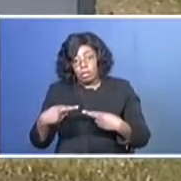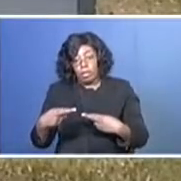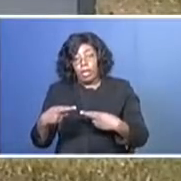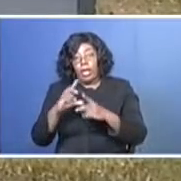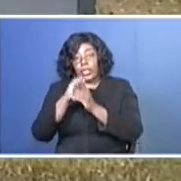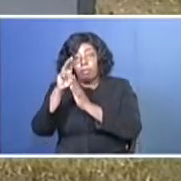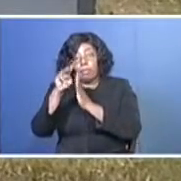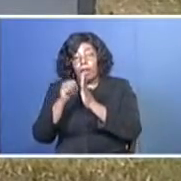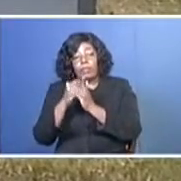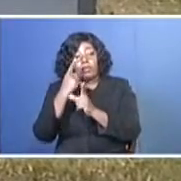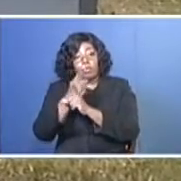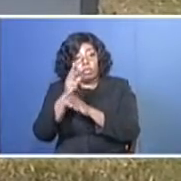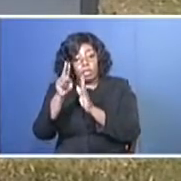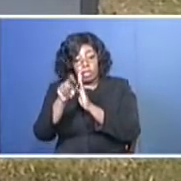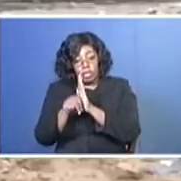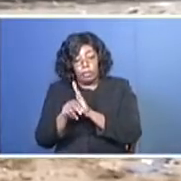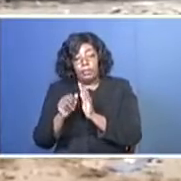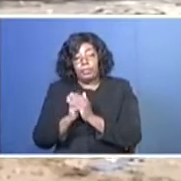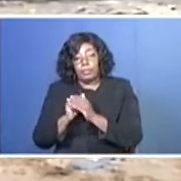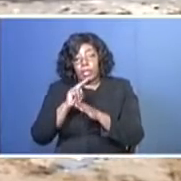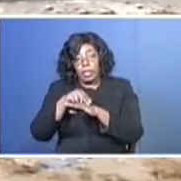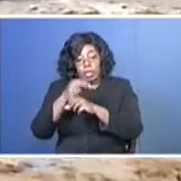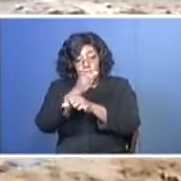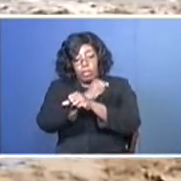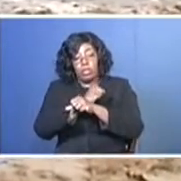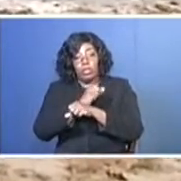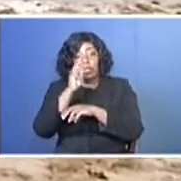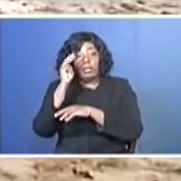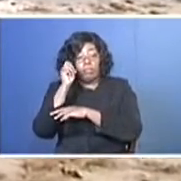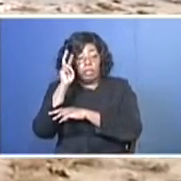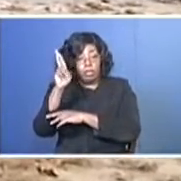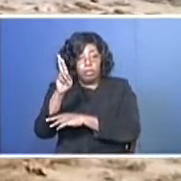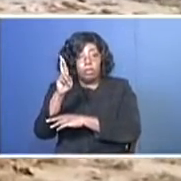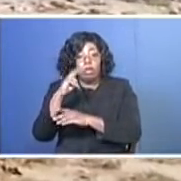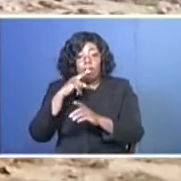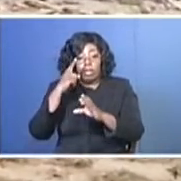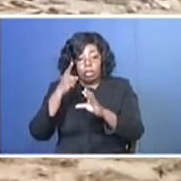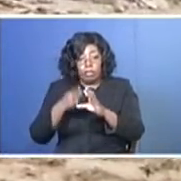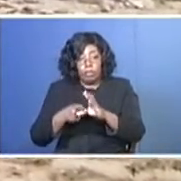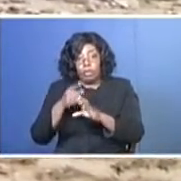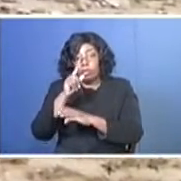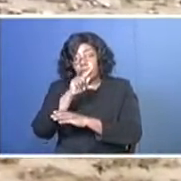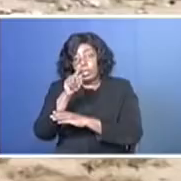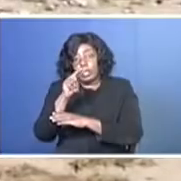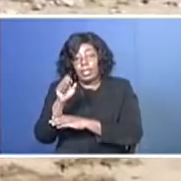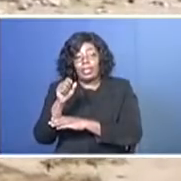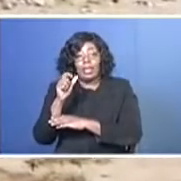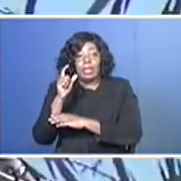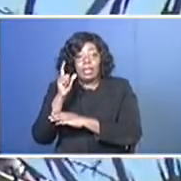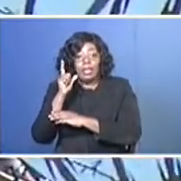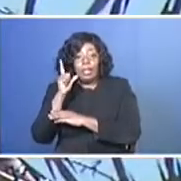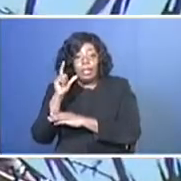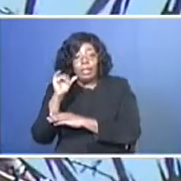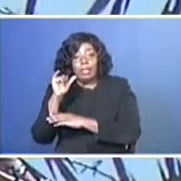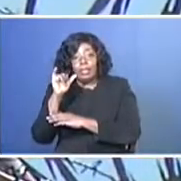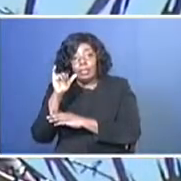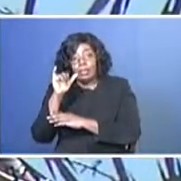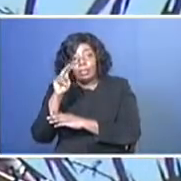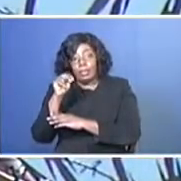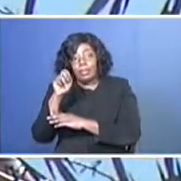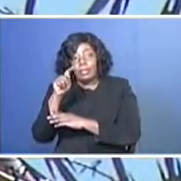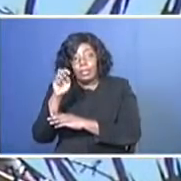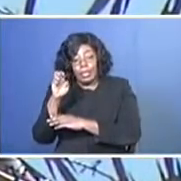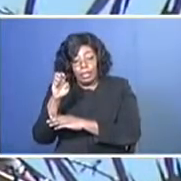Corrections. National Security Minister, the Honorable Wayne Munro, confirmed to ZNS News that Lynette Charlton was found in her cell